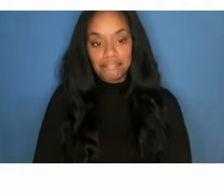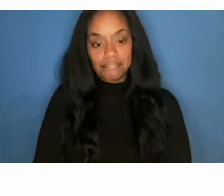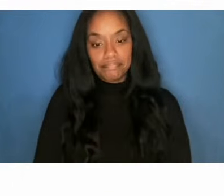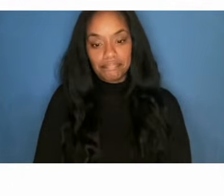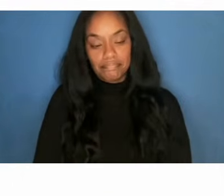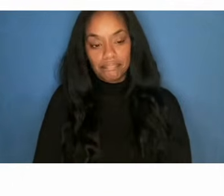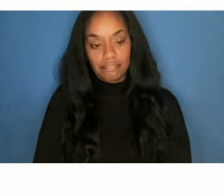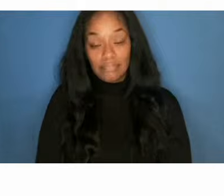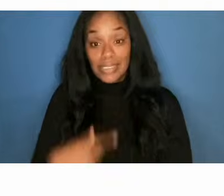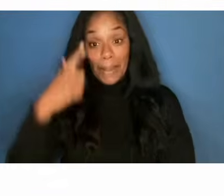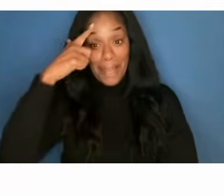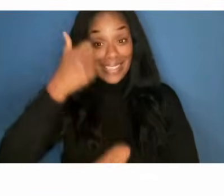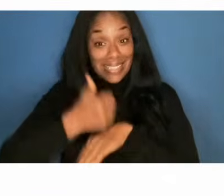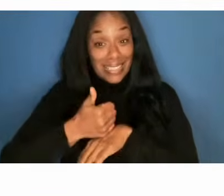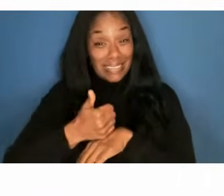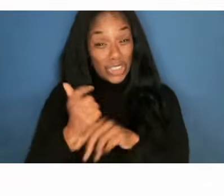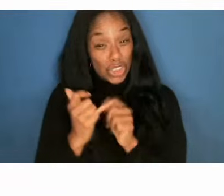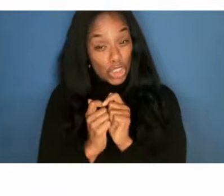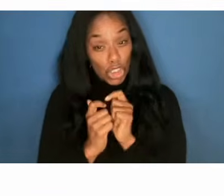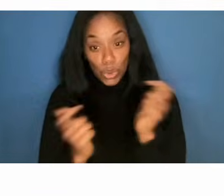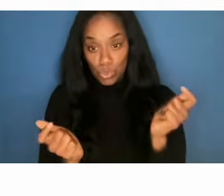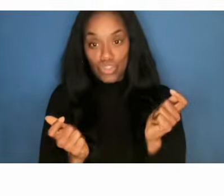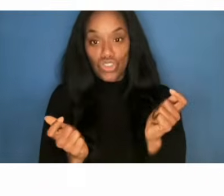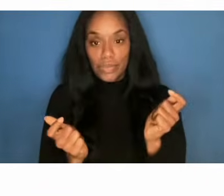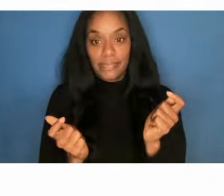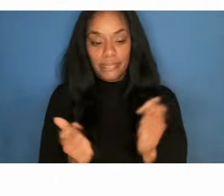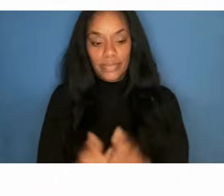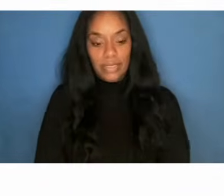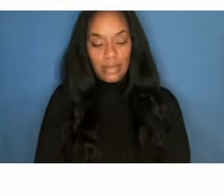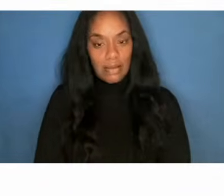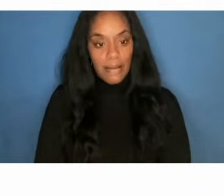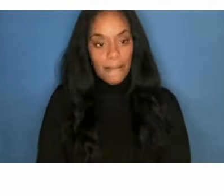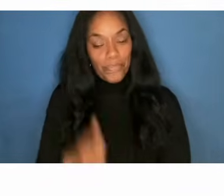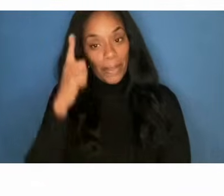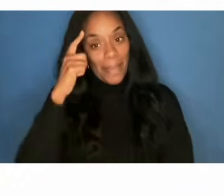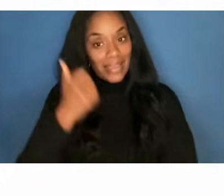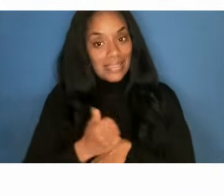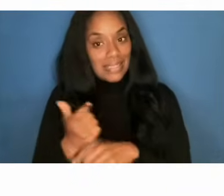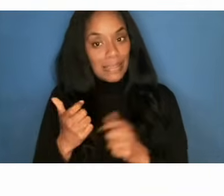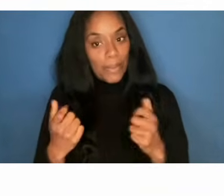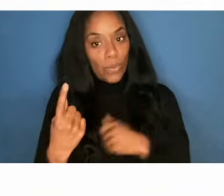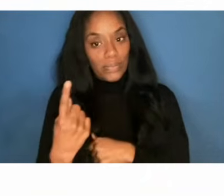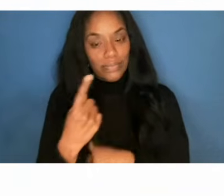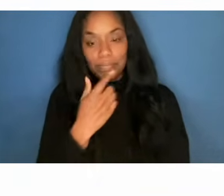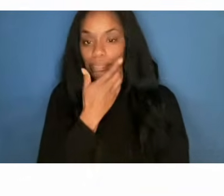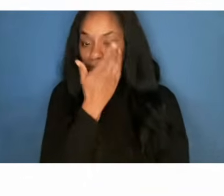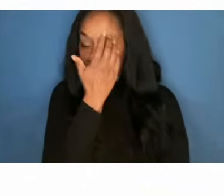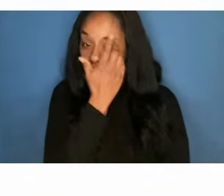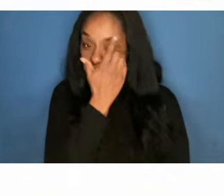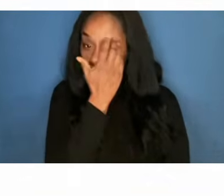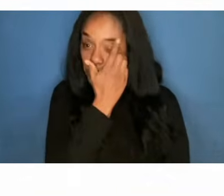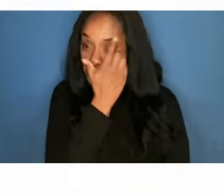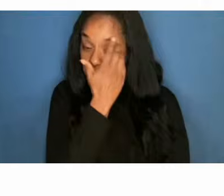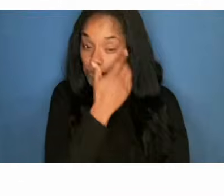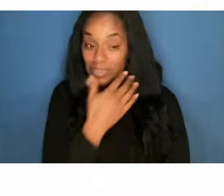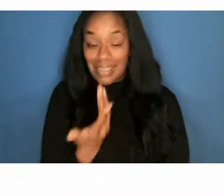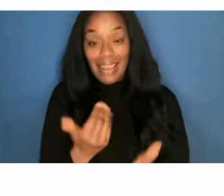Yeah, mindset is huge. Mhm. Mindset is really huge, and like